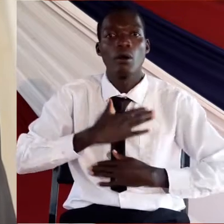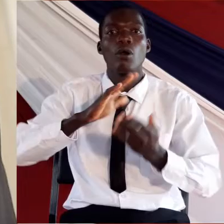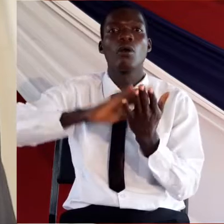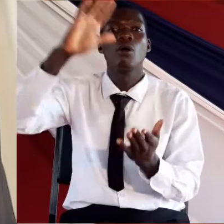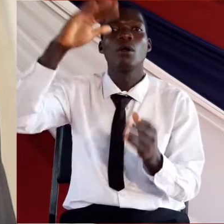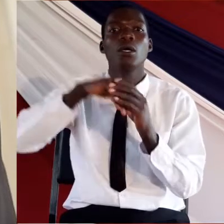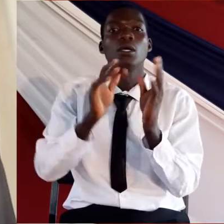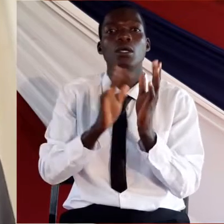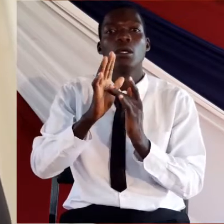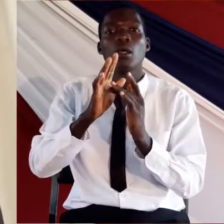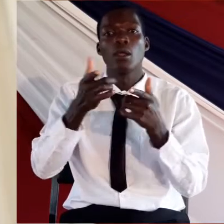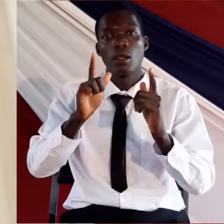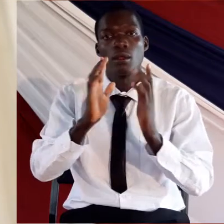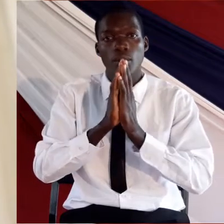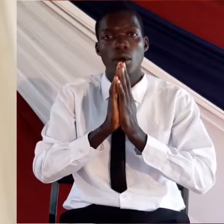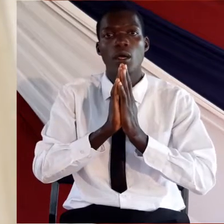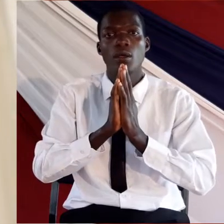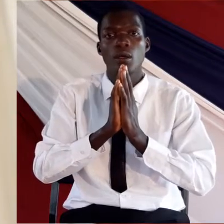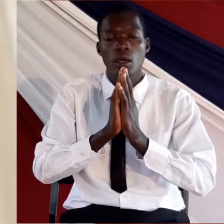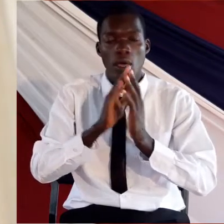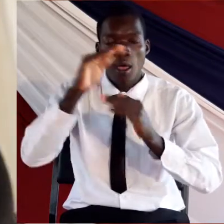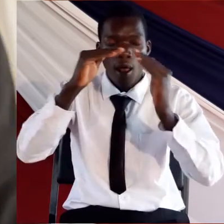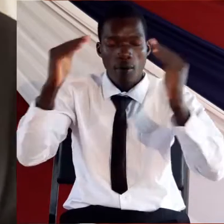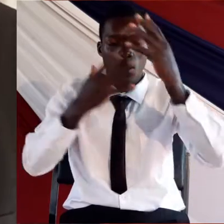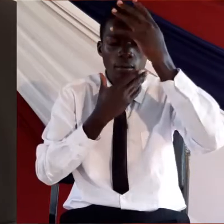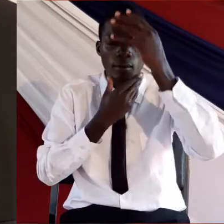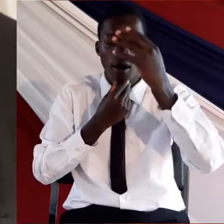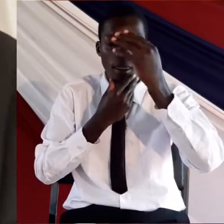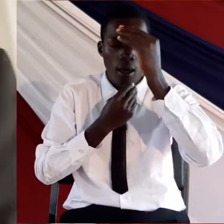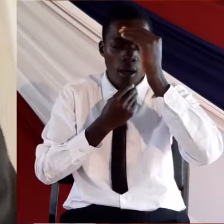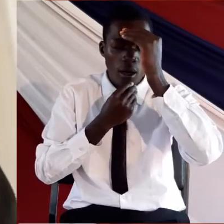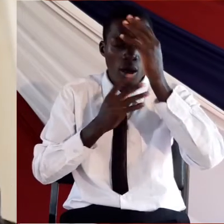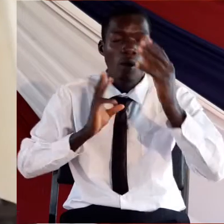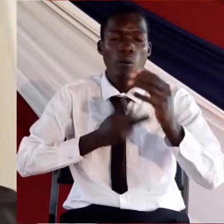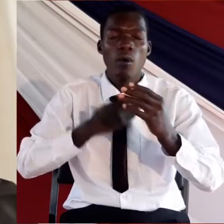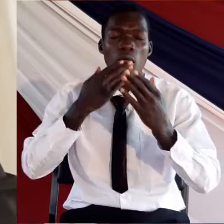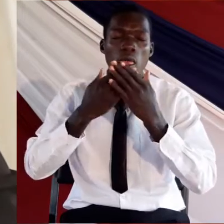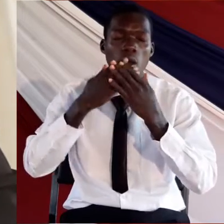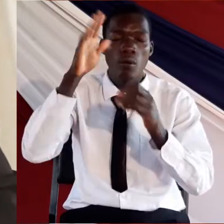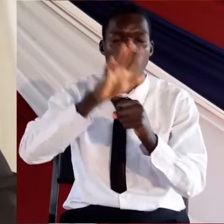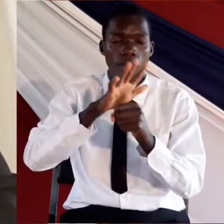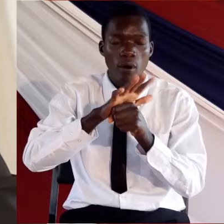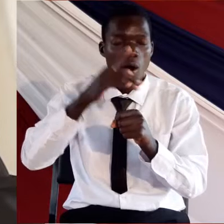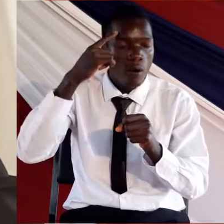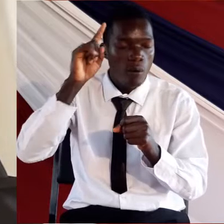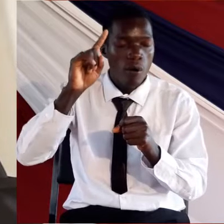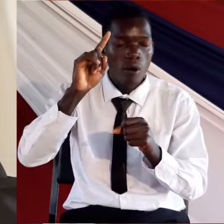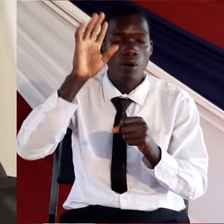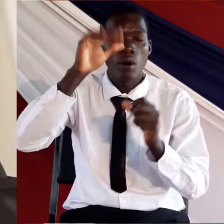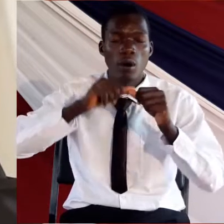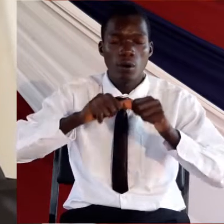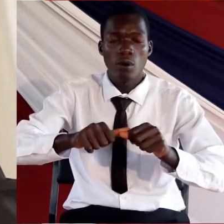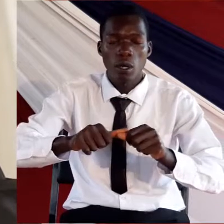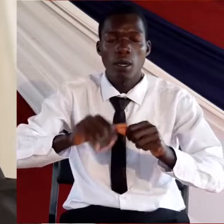of Jesus' name. Let's pray as we begin the program. Heavenly Father, we thank you so very much for your